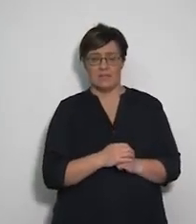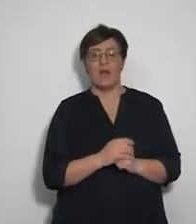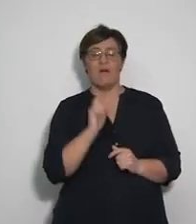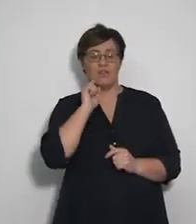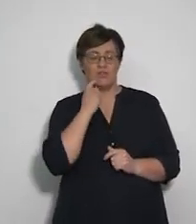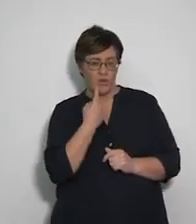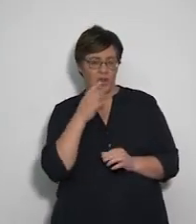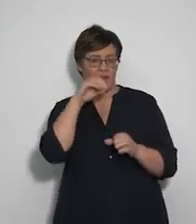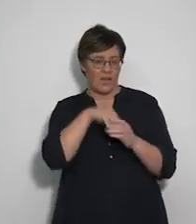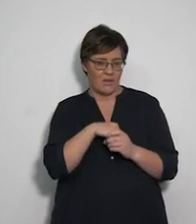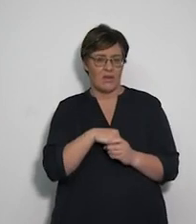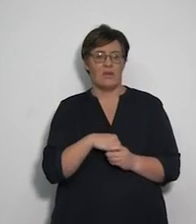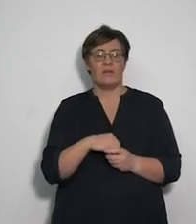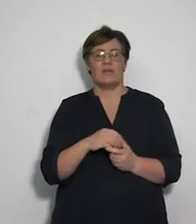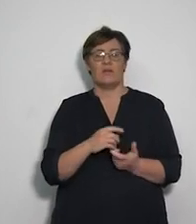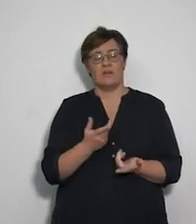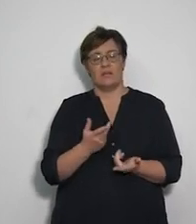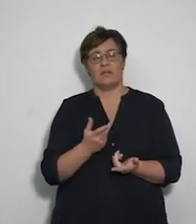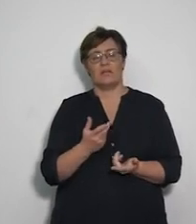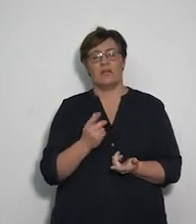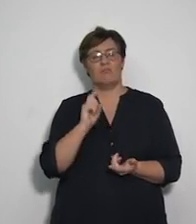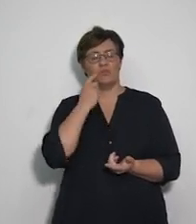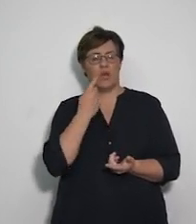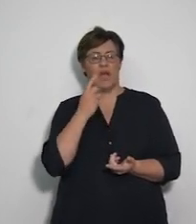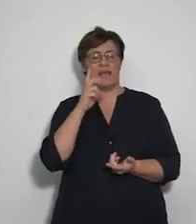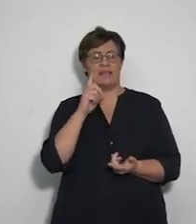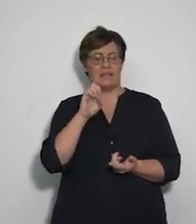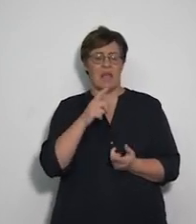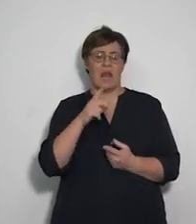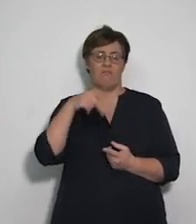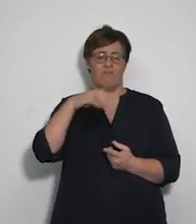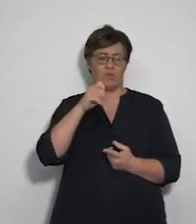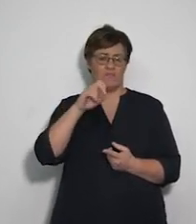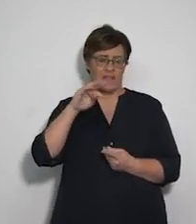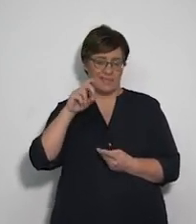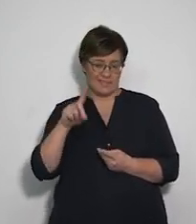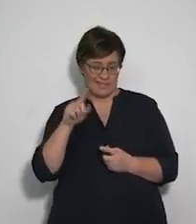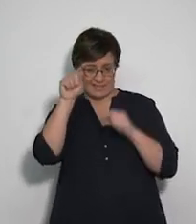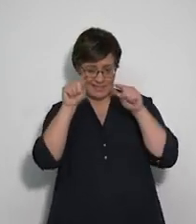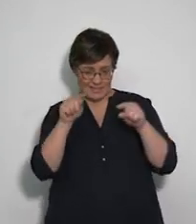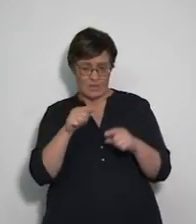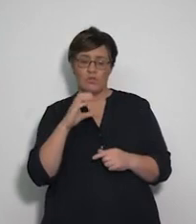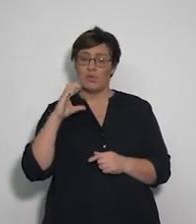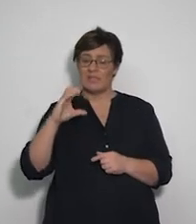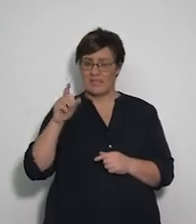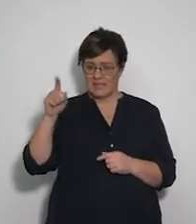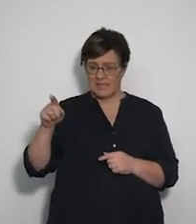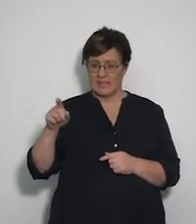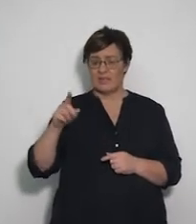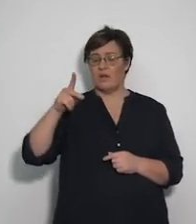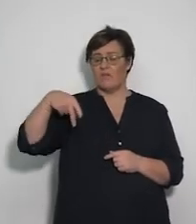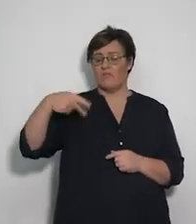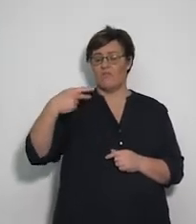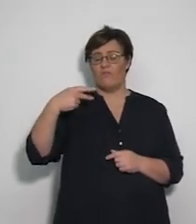have a sugar molecule, in this case it's deoxyribose sugar, and we have a phosphate molecule here. So molecule C points